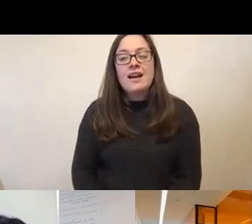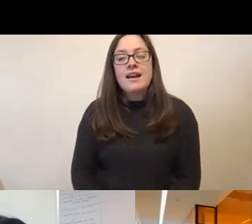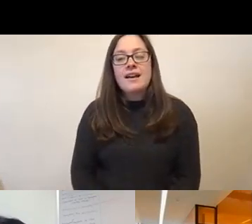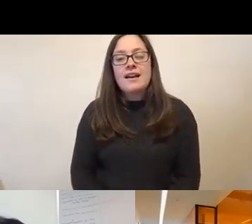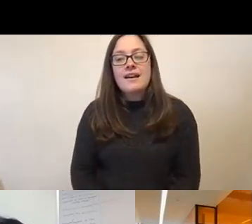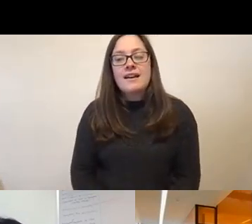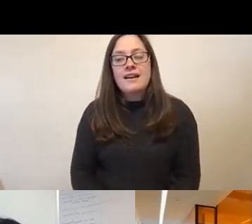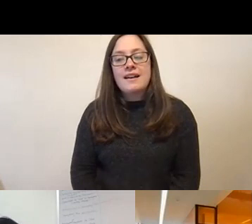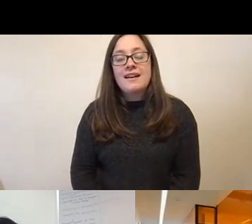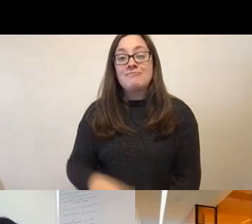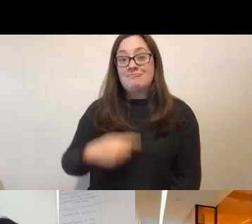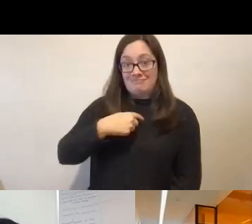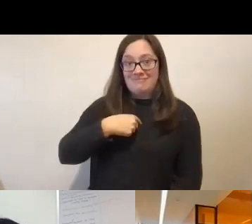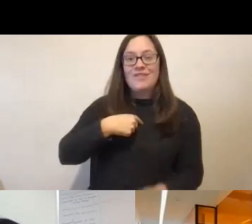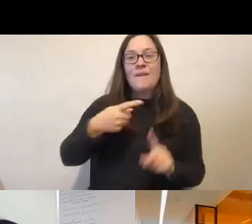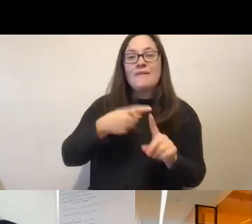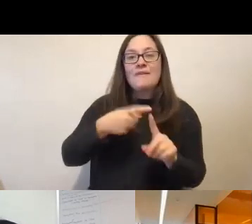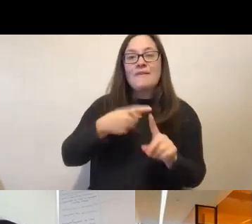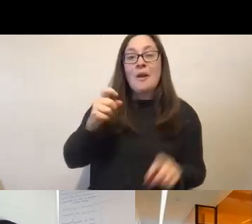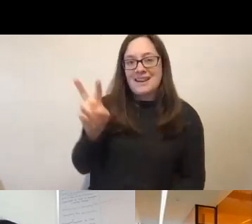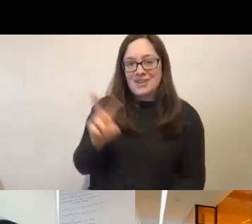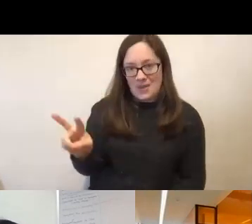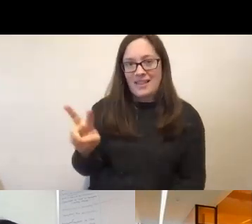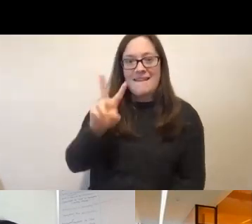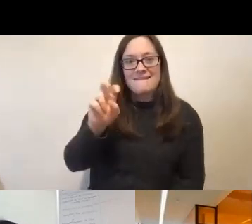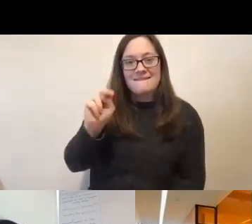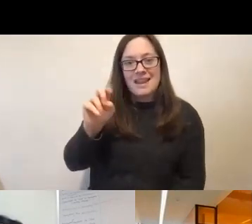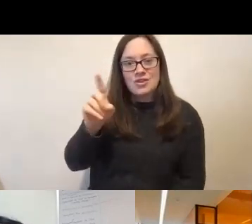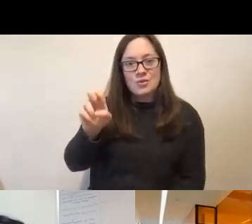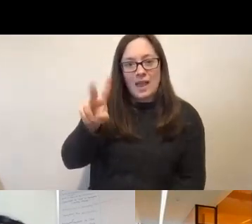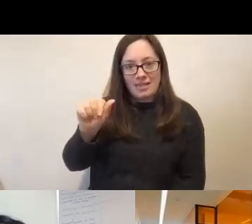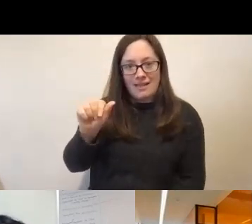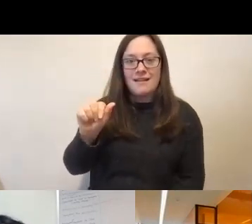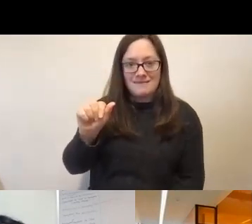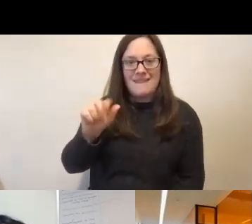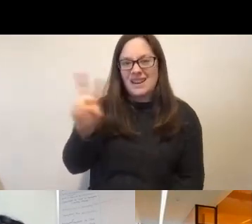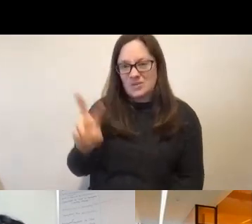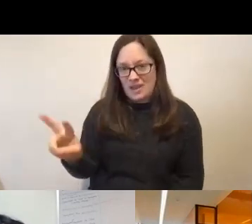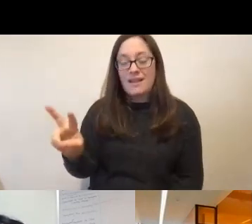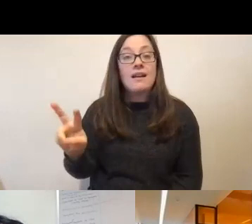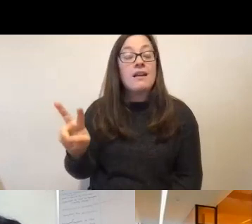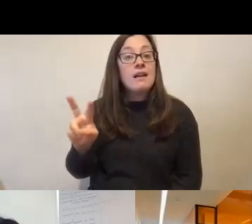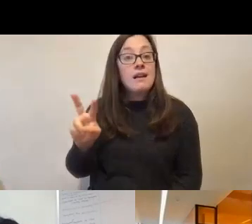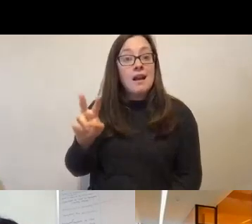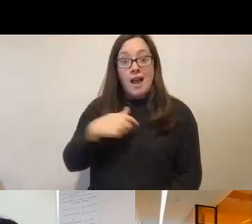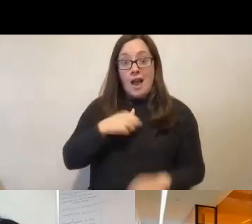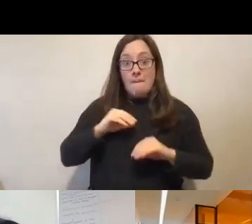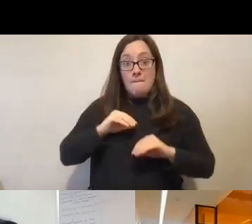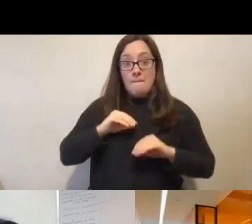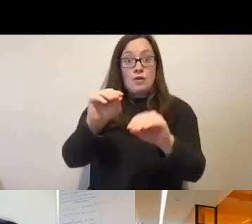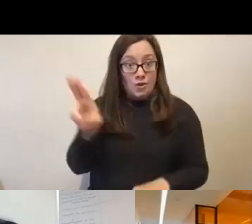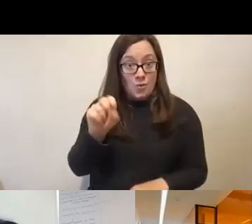Like I said, I'm originally from Venezuela. My parents and I moved to the States when I was 8 years